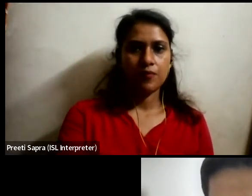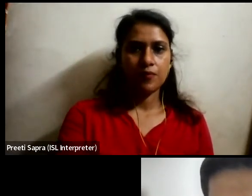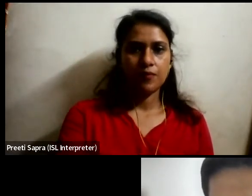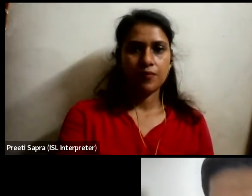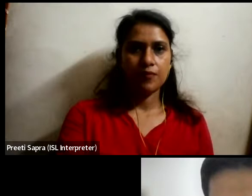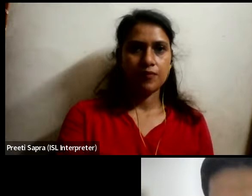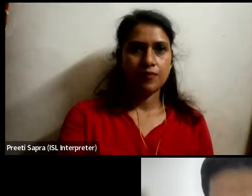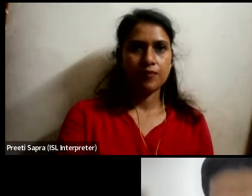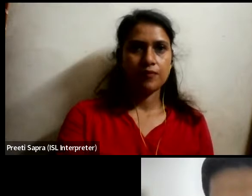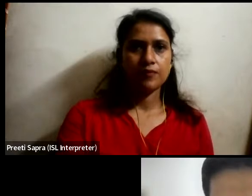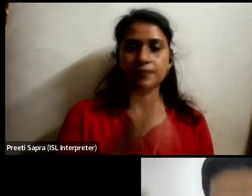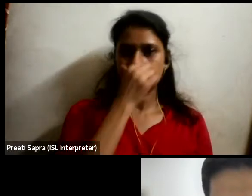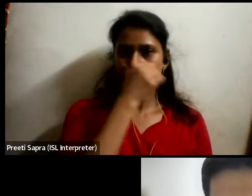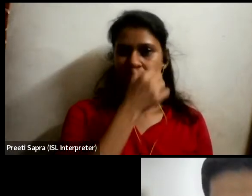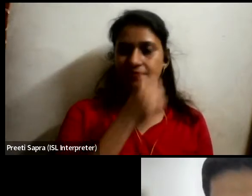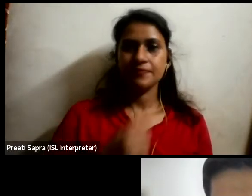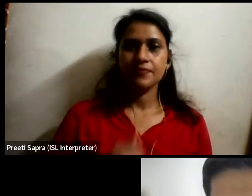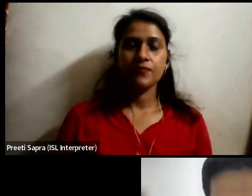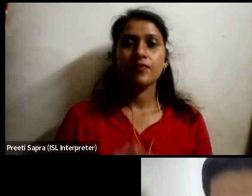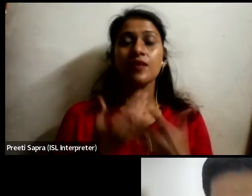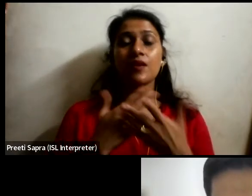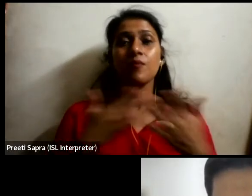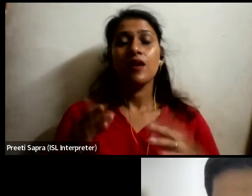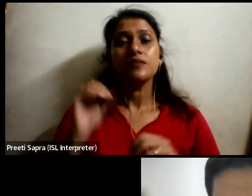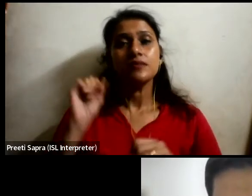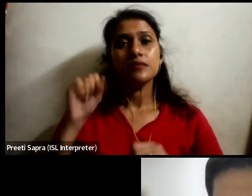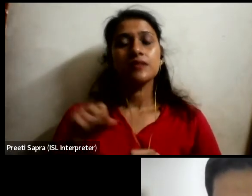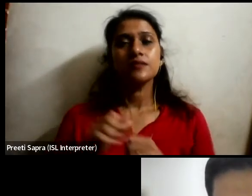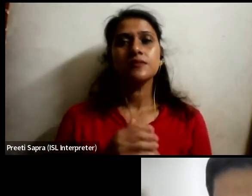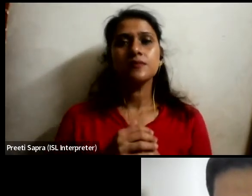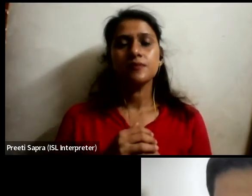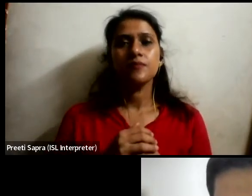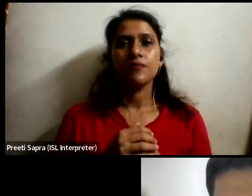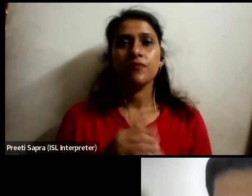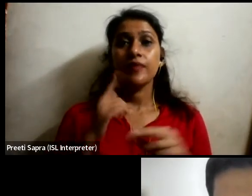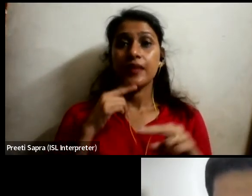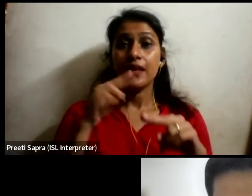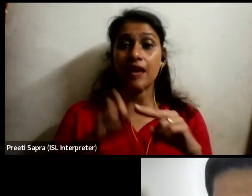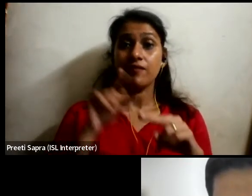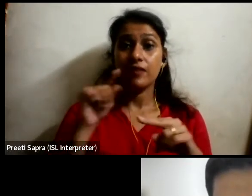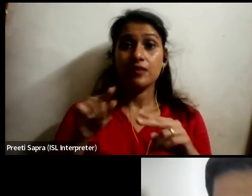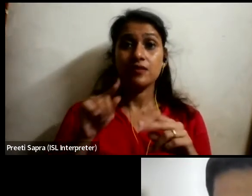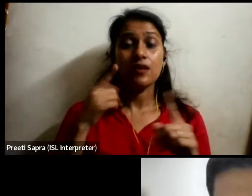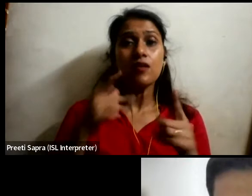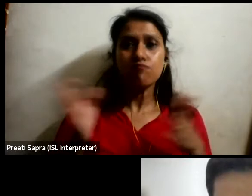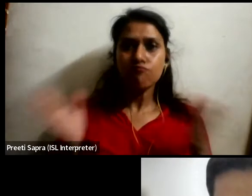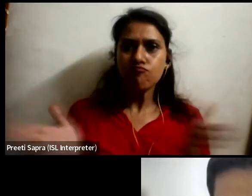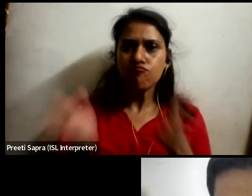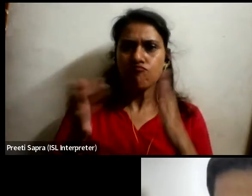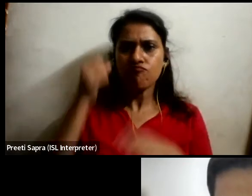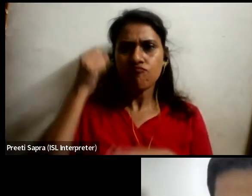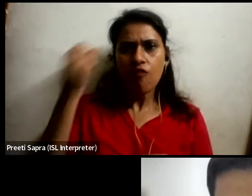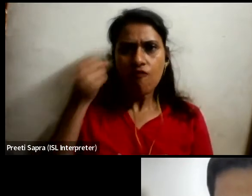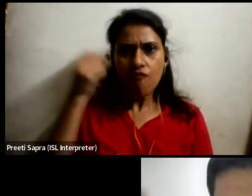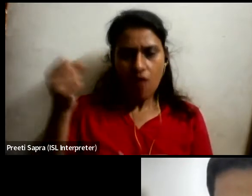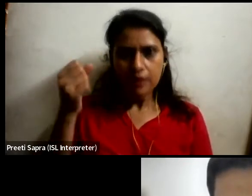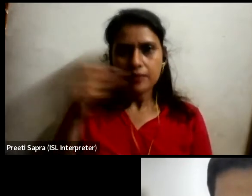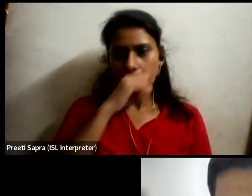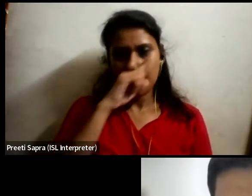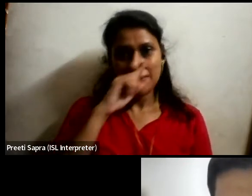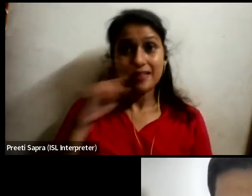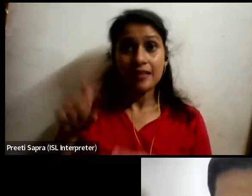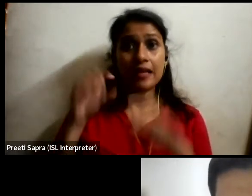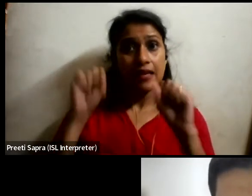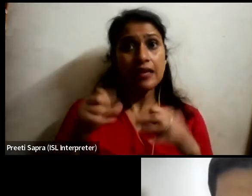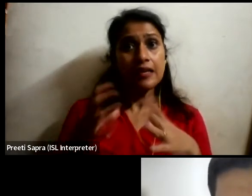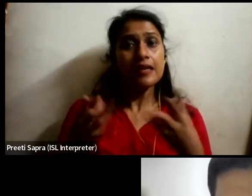ICT related services and products also. So if there is a concerted push in that direction, we can get